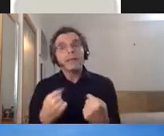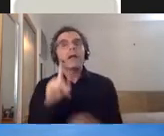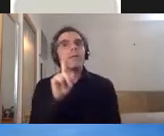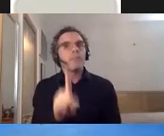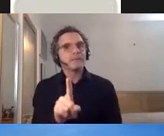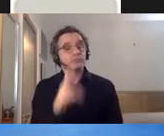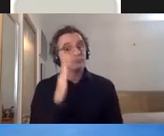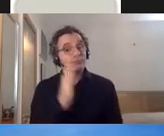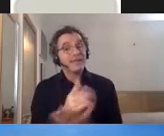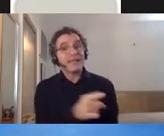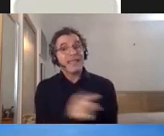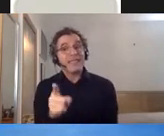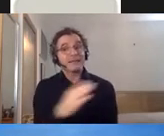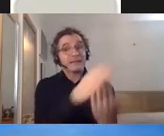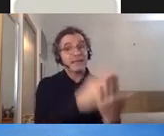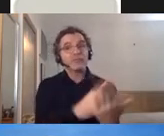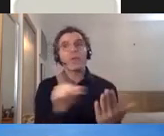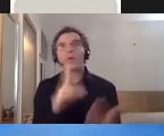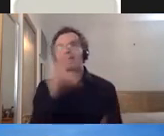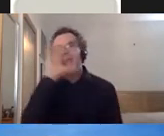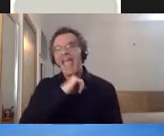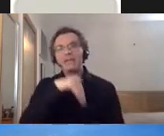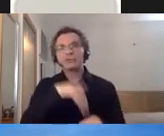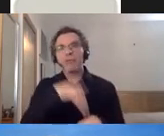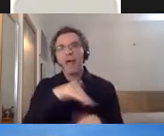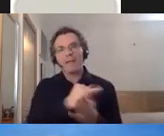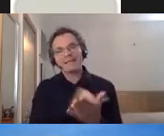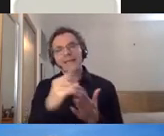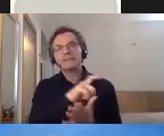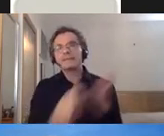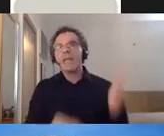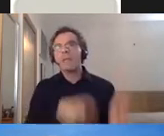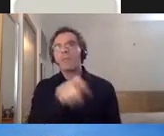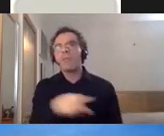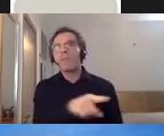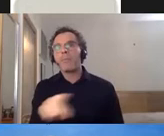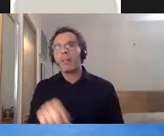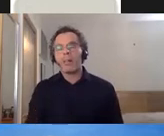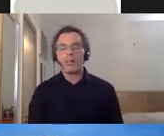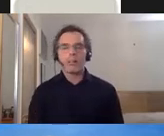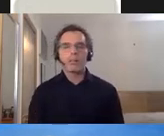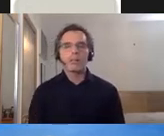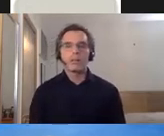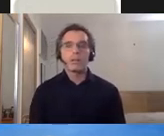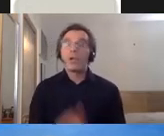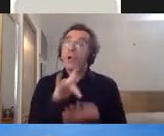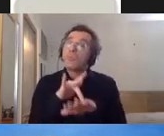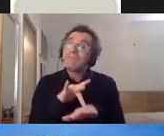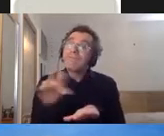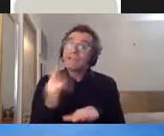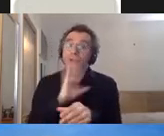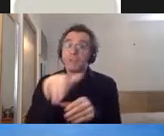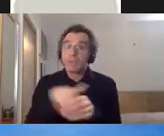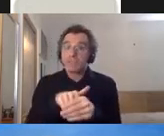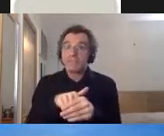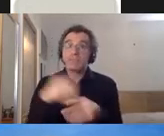be categorized as hate crimes against disabled people. Professional field study participants, when